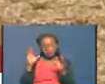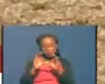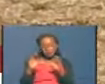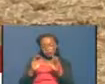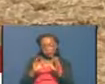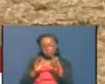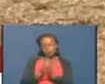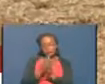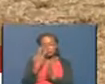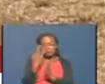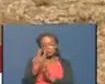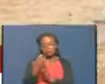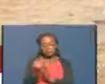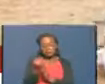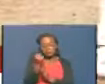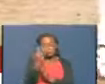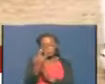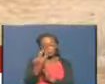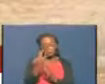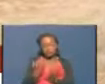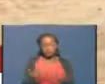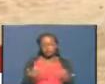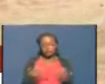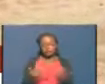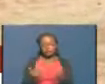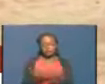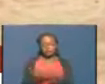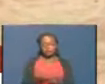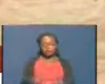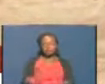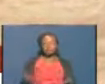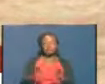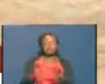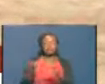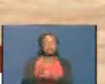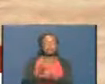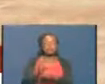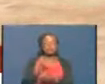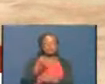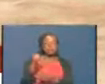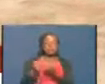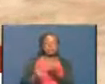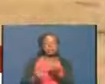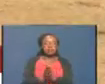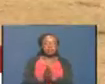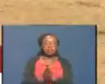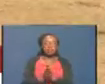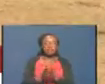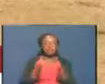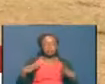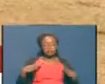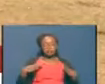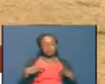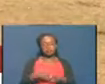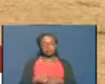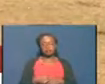has 54 children who flock an open field where they train over the weekends and during holidays. I